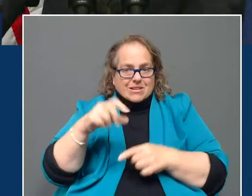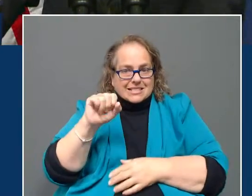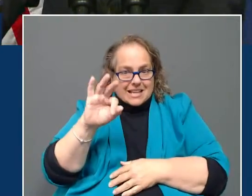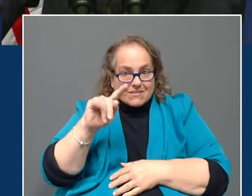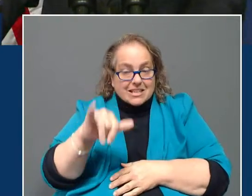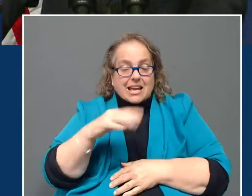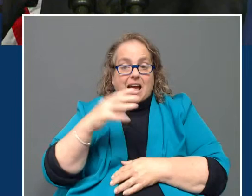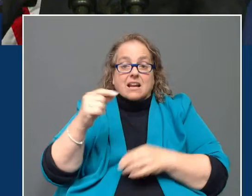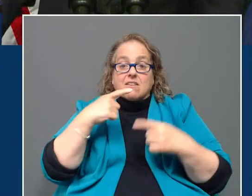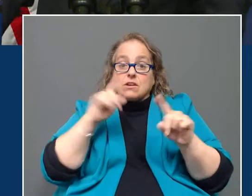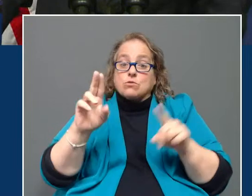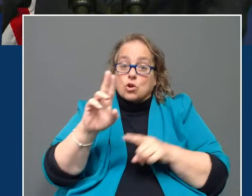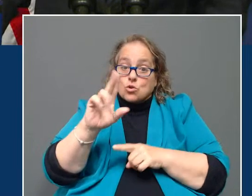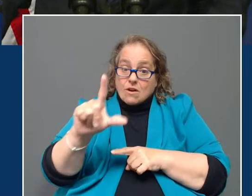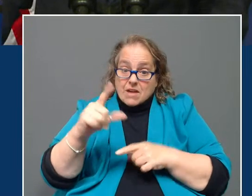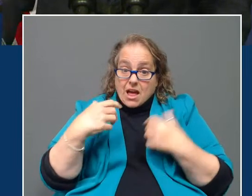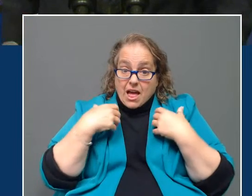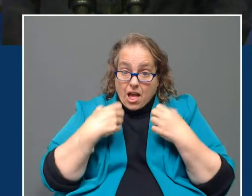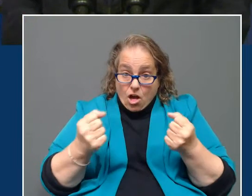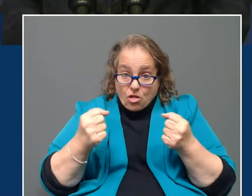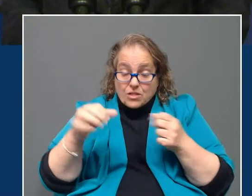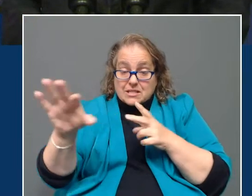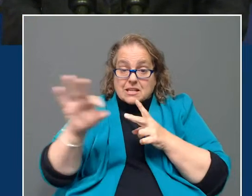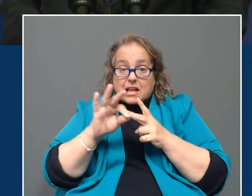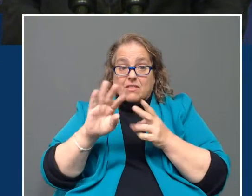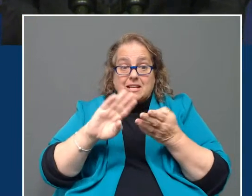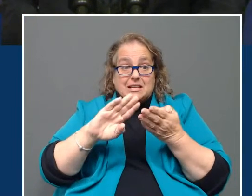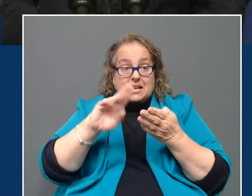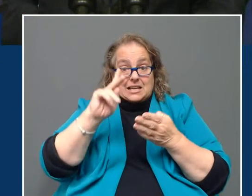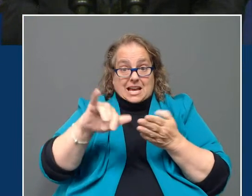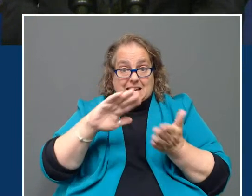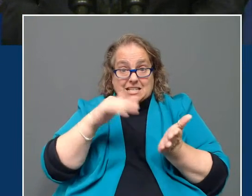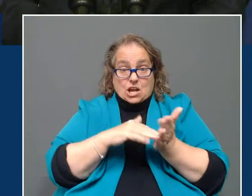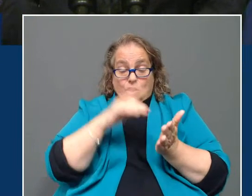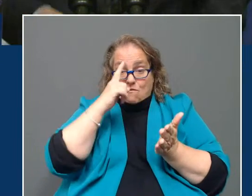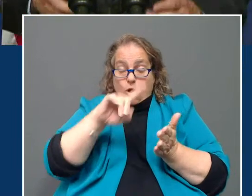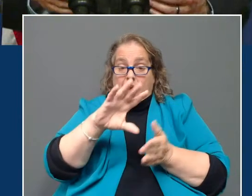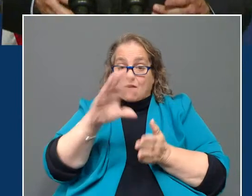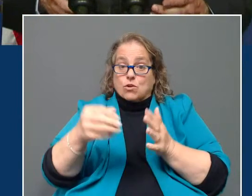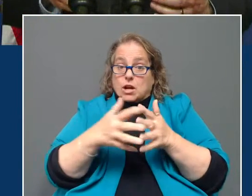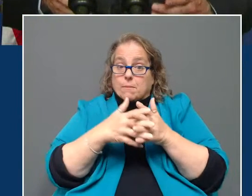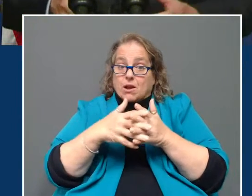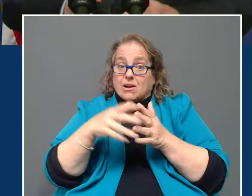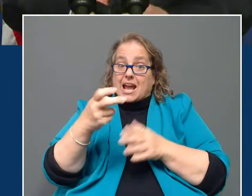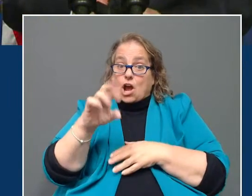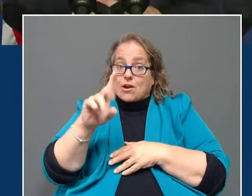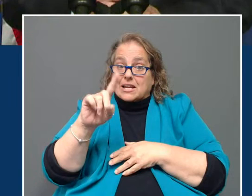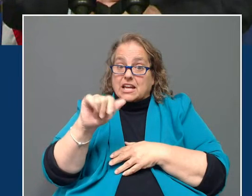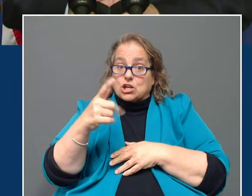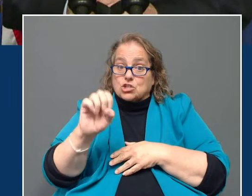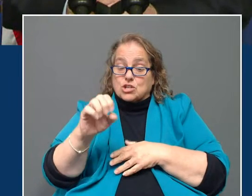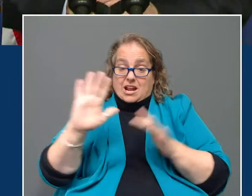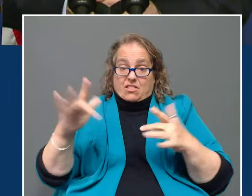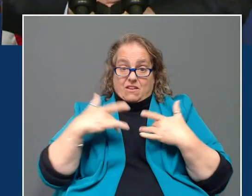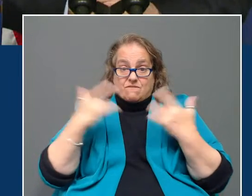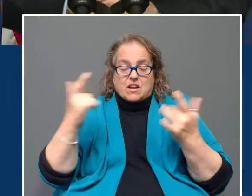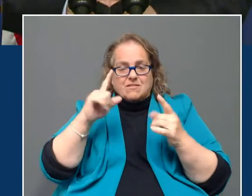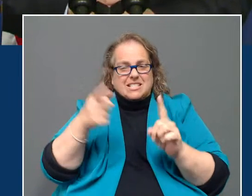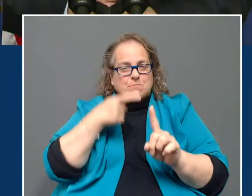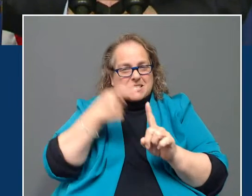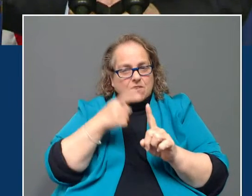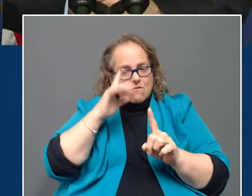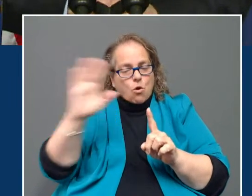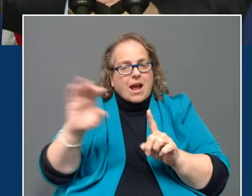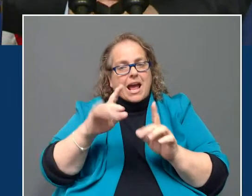of L Health selected the Kentucky Center for African American Heritage for the event, specifically for its location in West Louisville, which is a